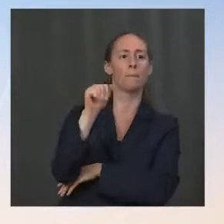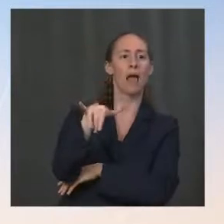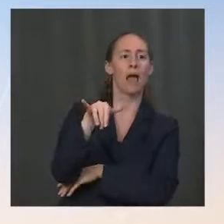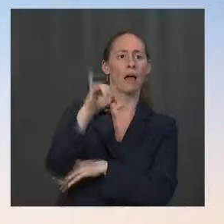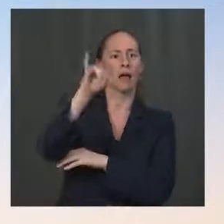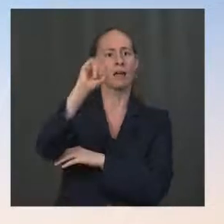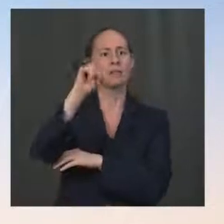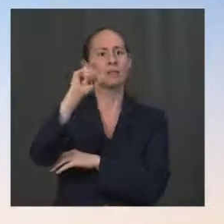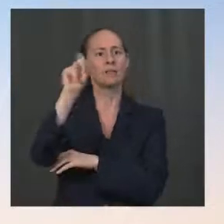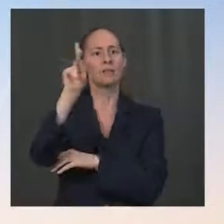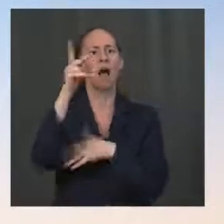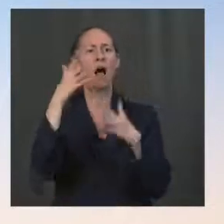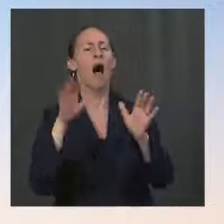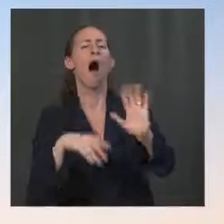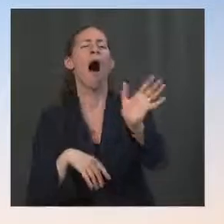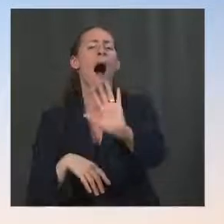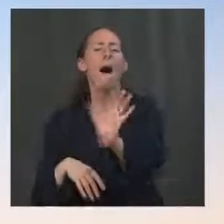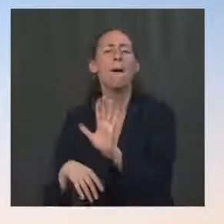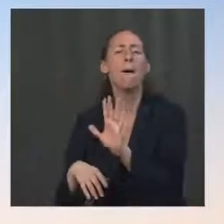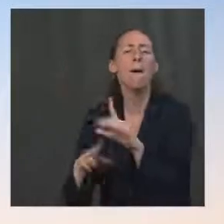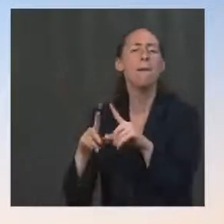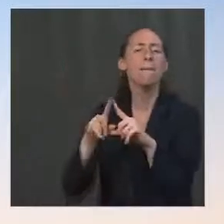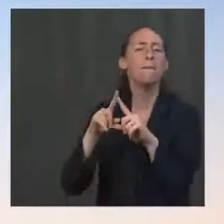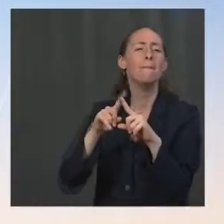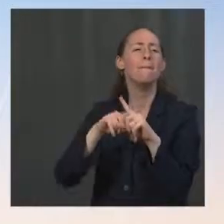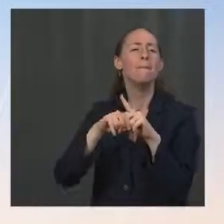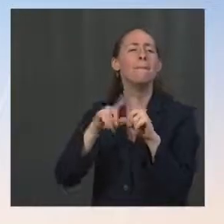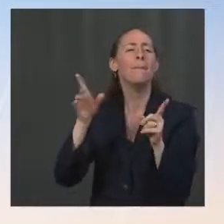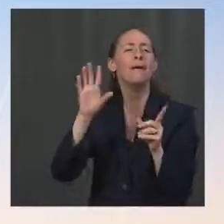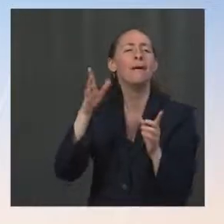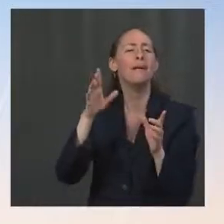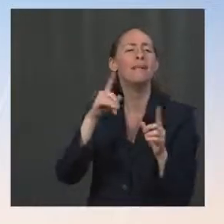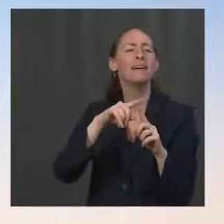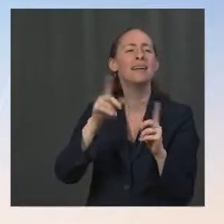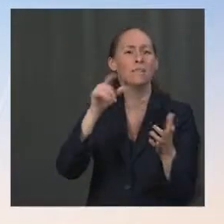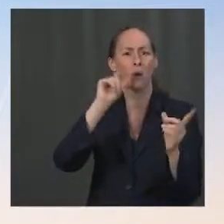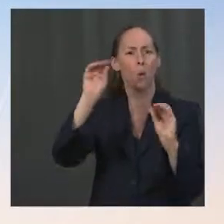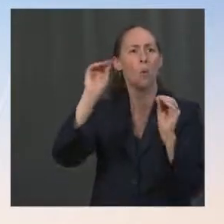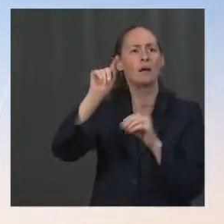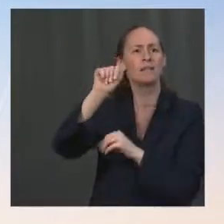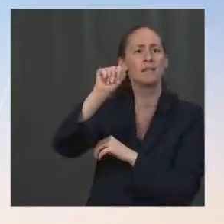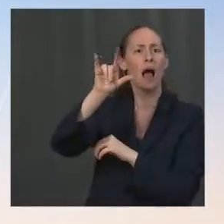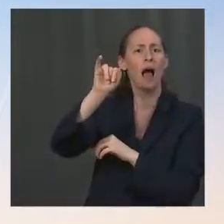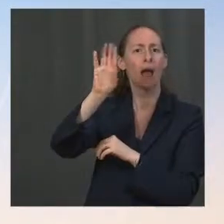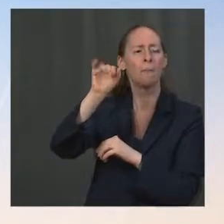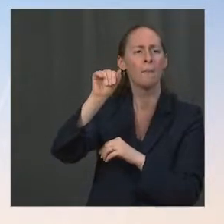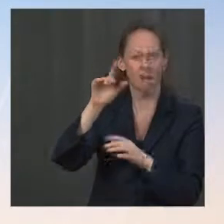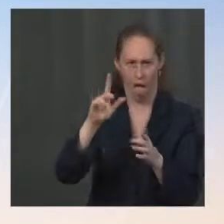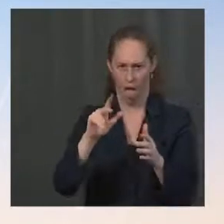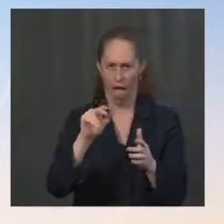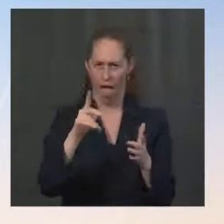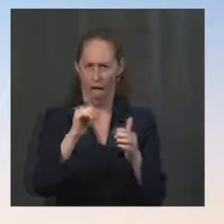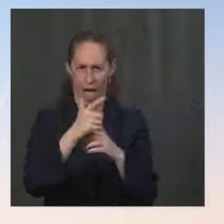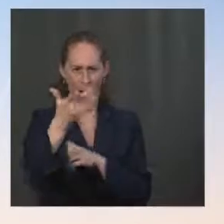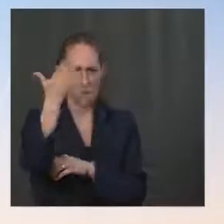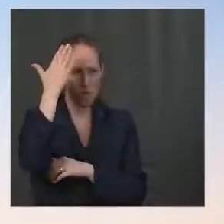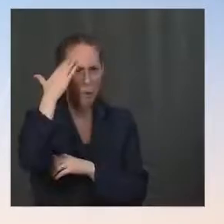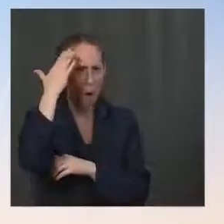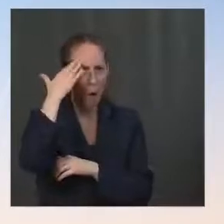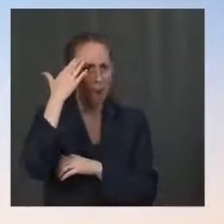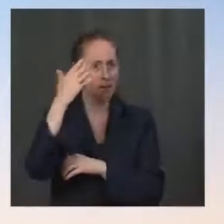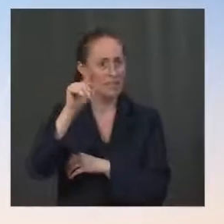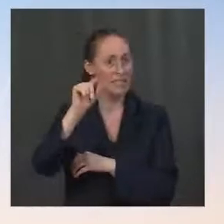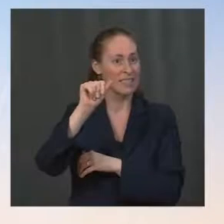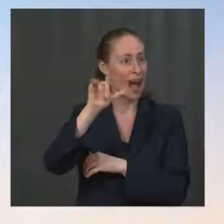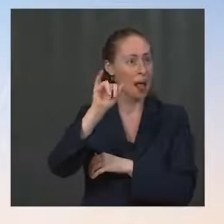a capital that wasn't overrun by the Taliban. at How this do you point. know that? Well, the Taliban wasn't near Kabul